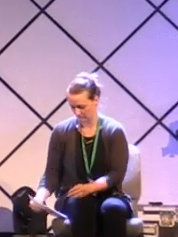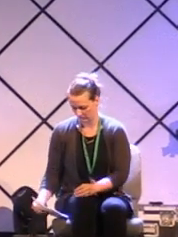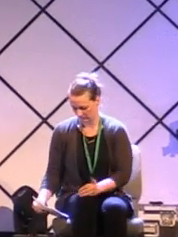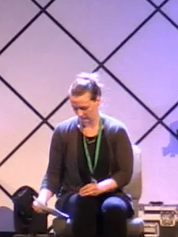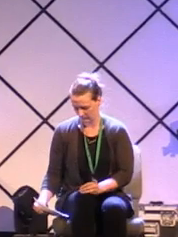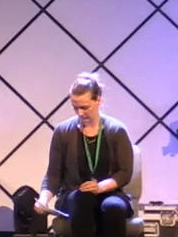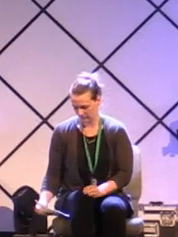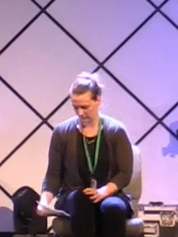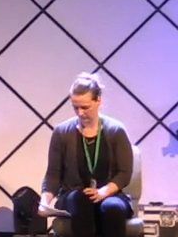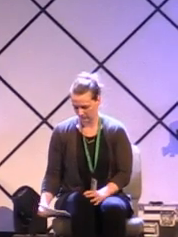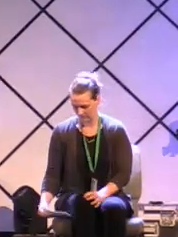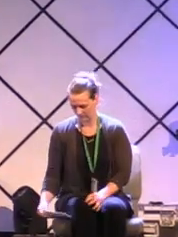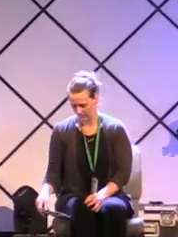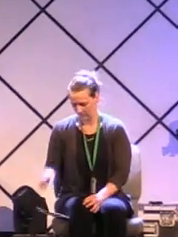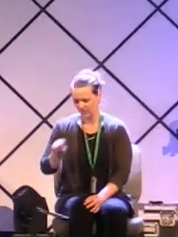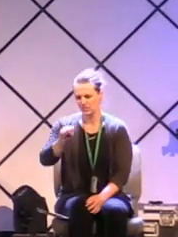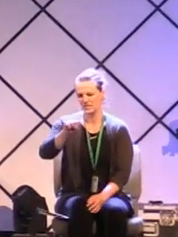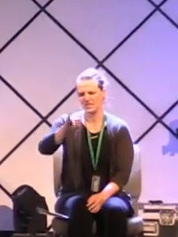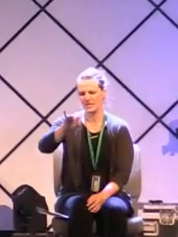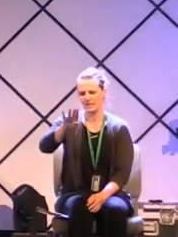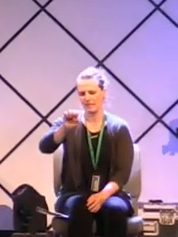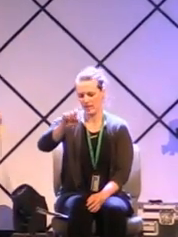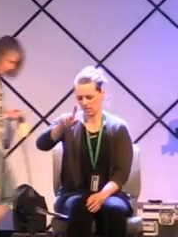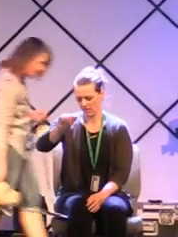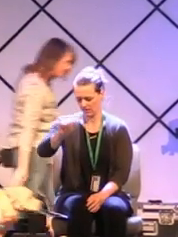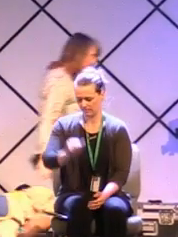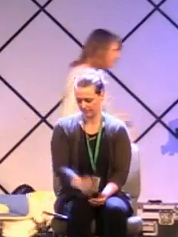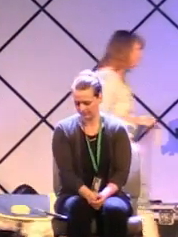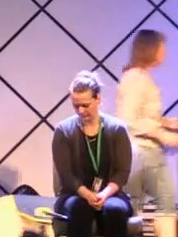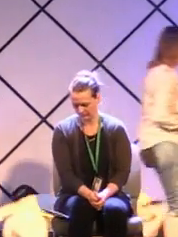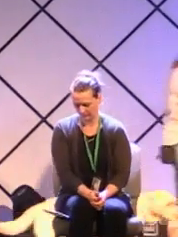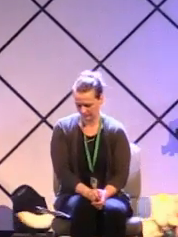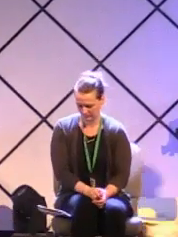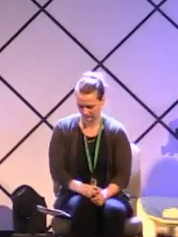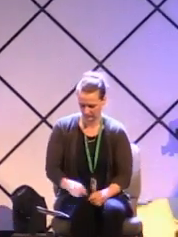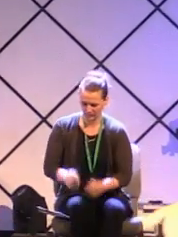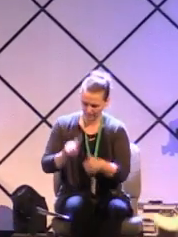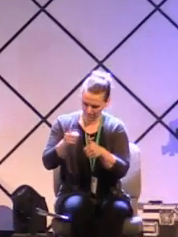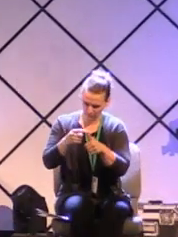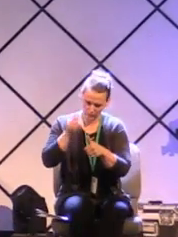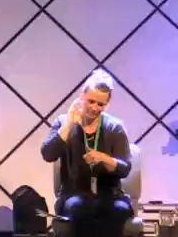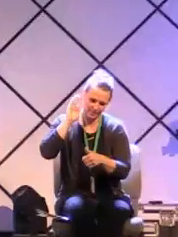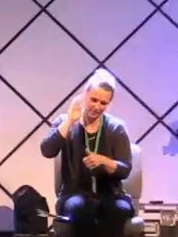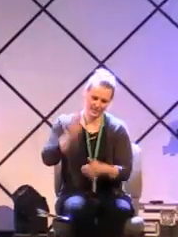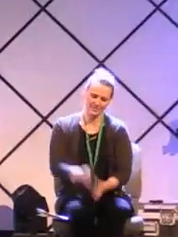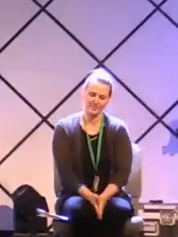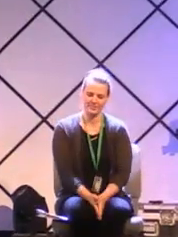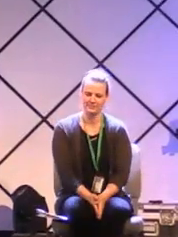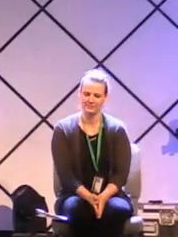And this is Sabella, raised by the Pollock family of Sacramento, California, their first puppy.